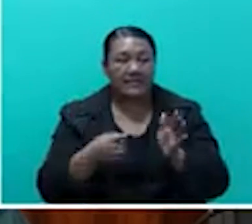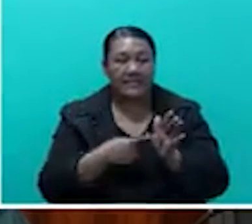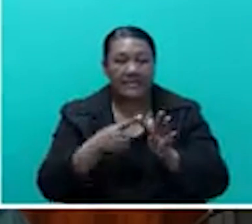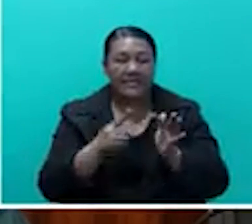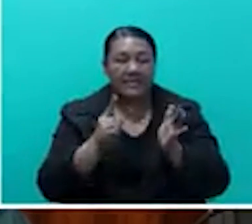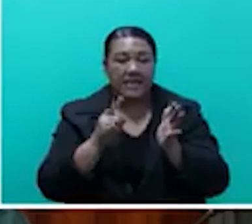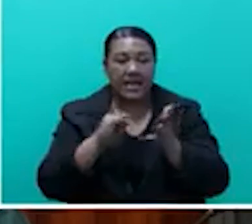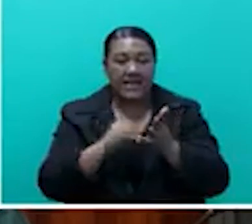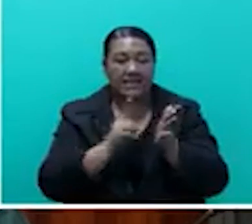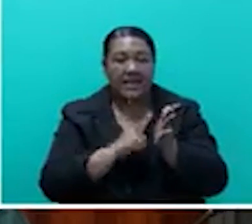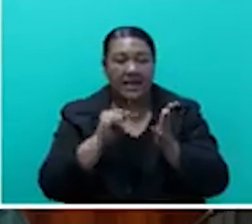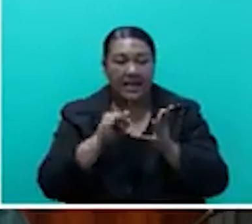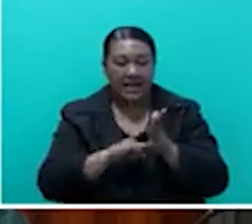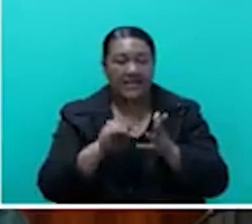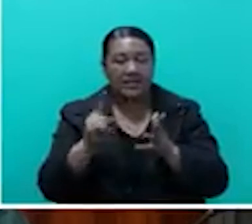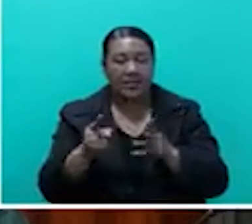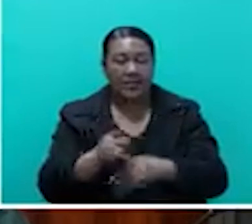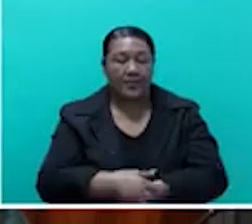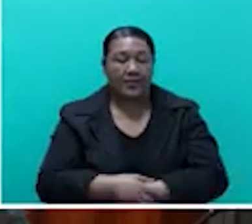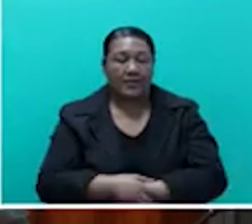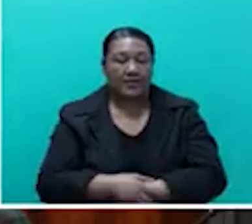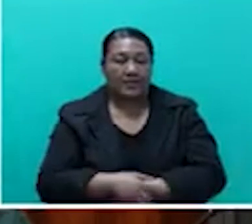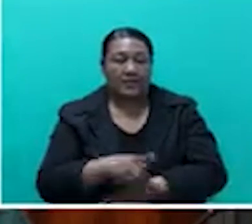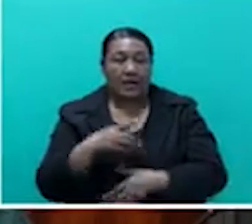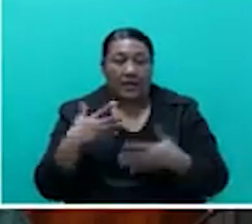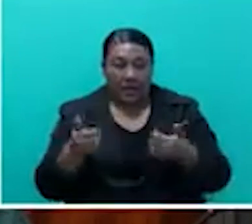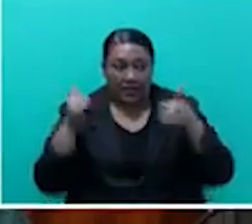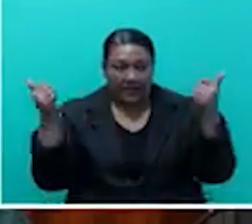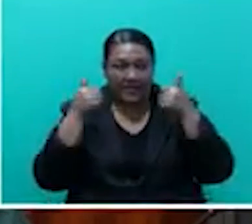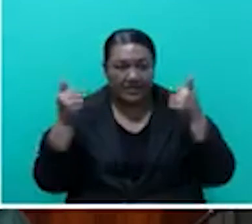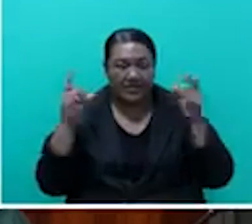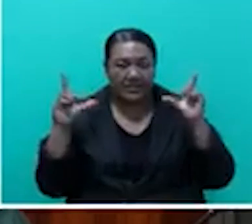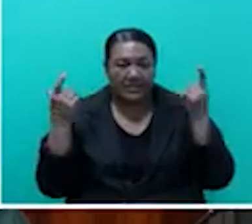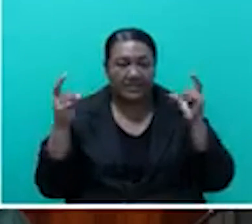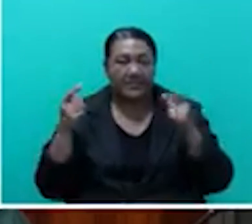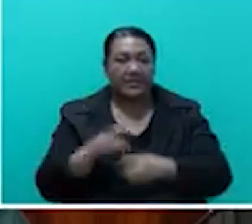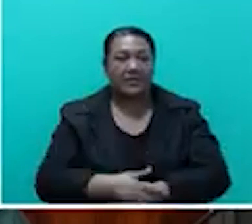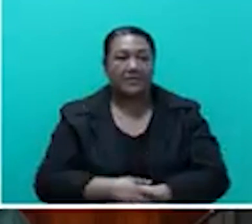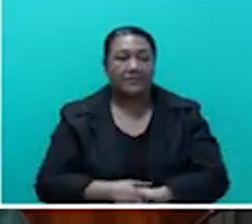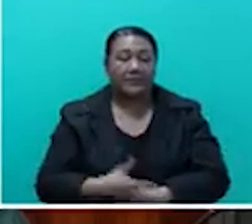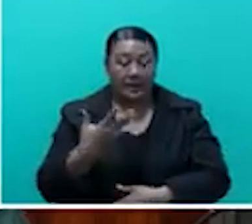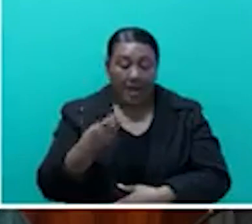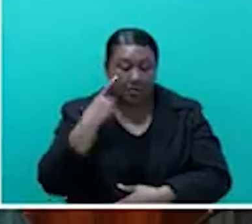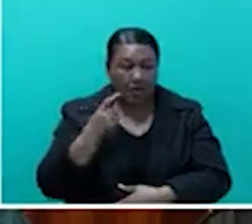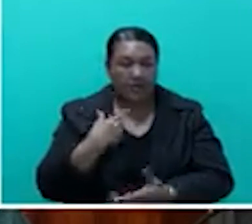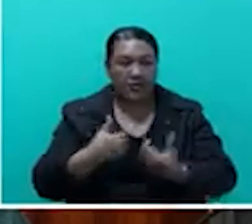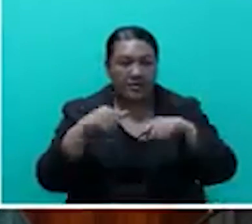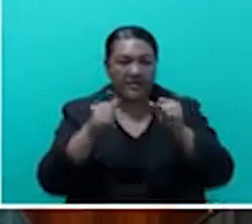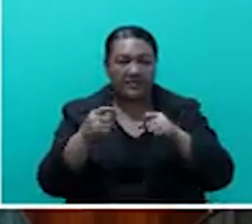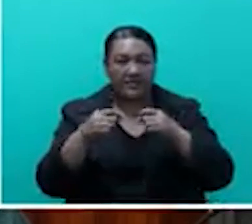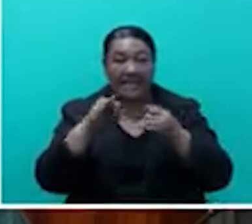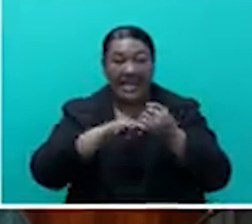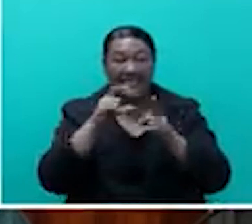anniversary. So the coalition government is making serious strides towards achieving sustainable development